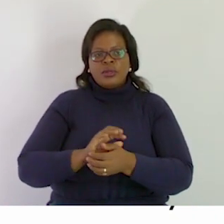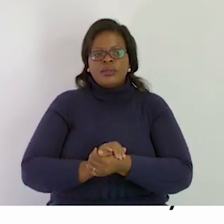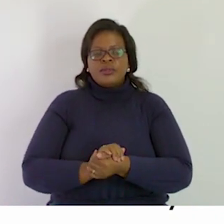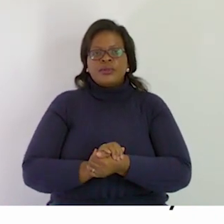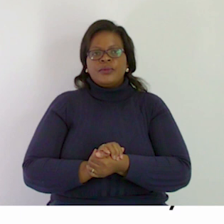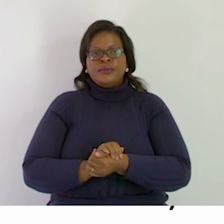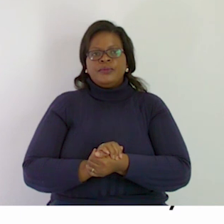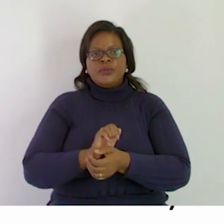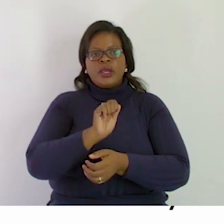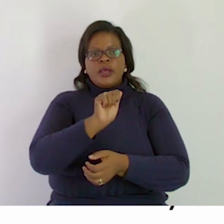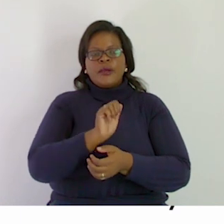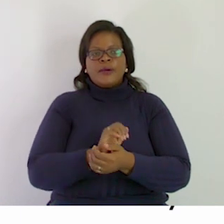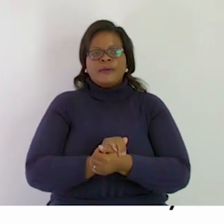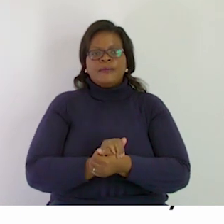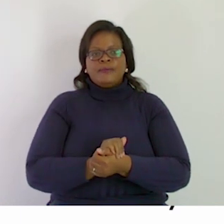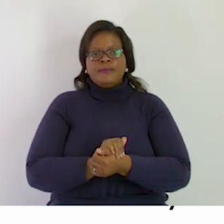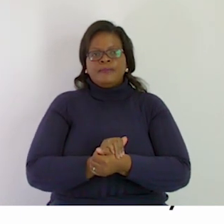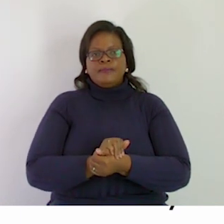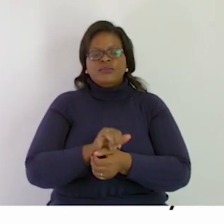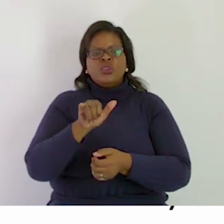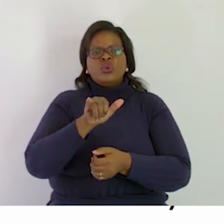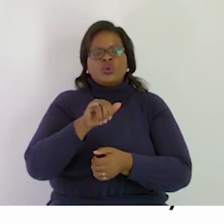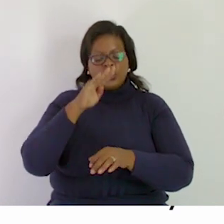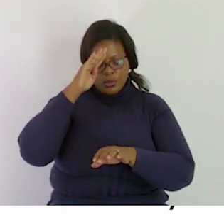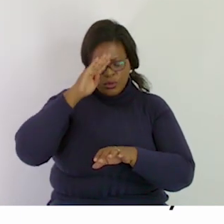Let's look at A. What do you think? What type of property is that?